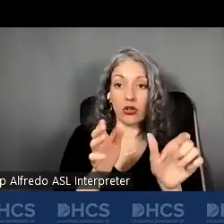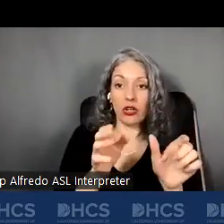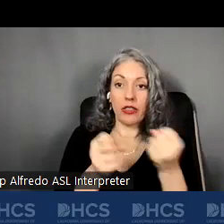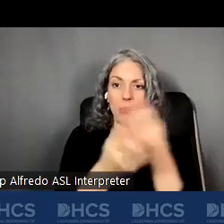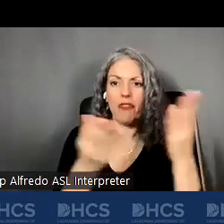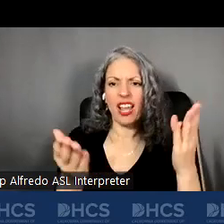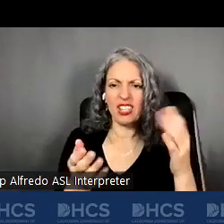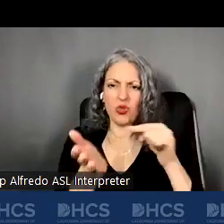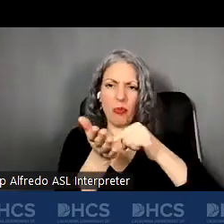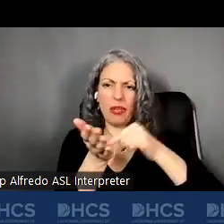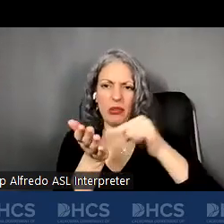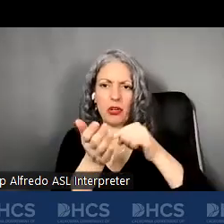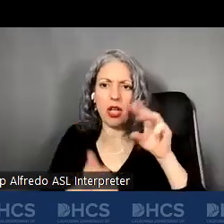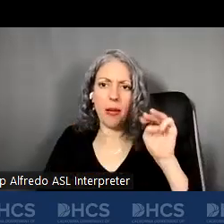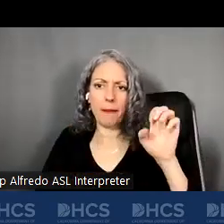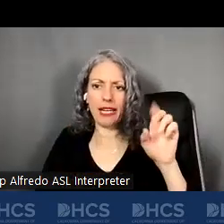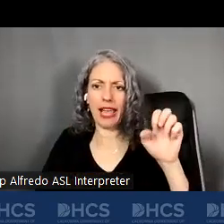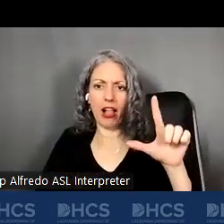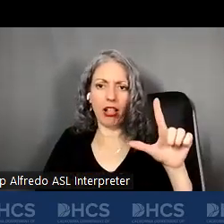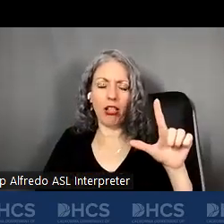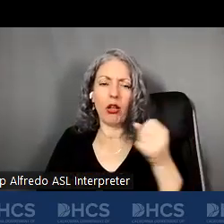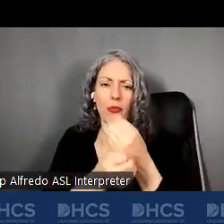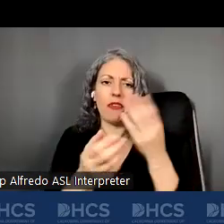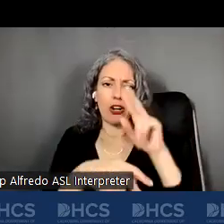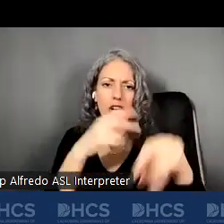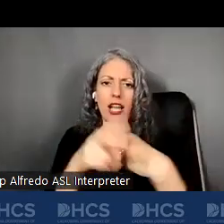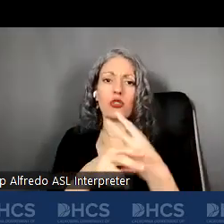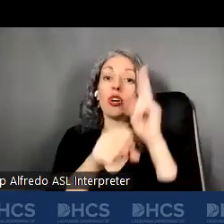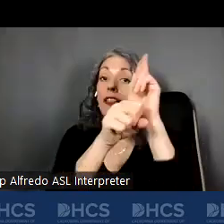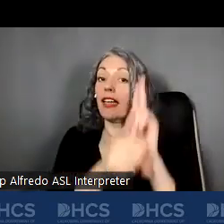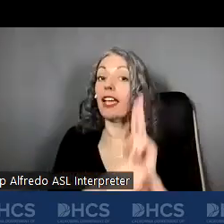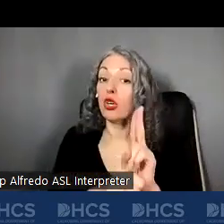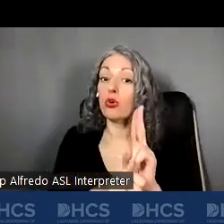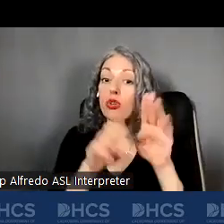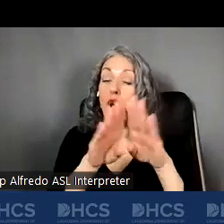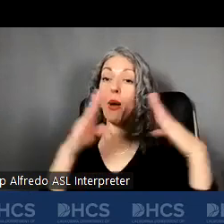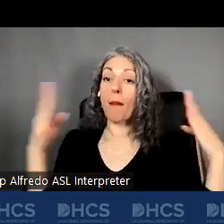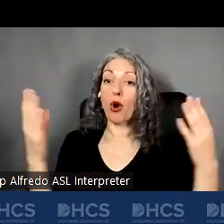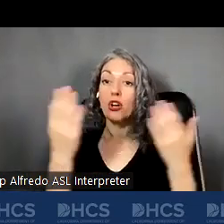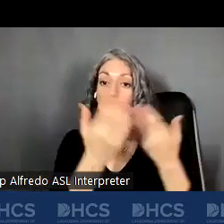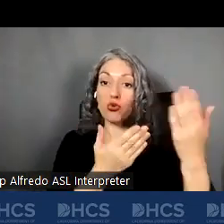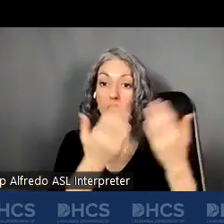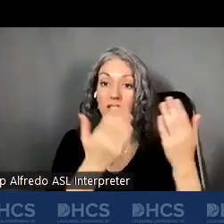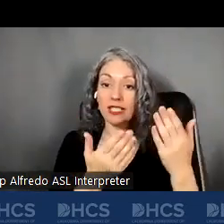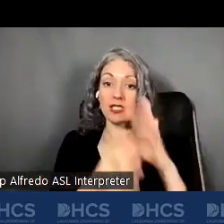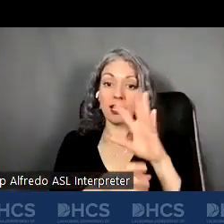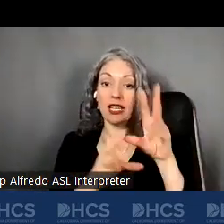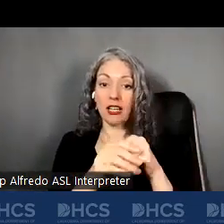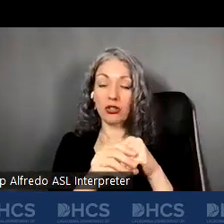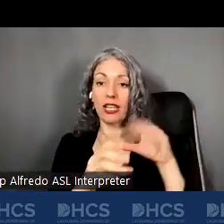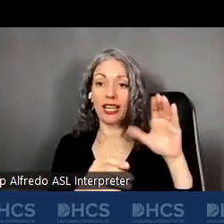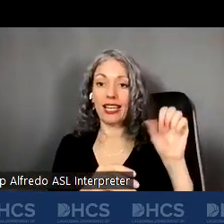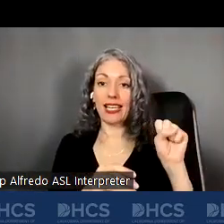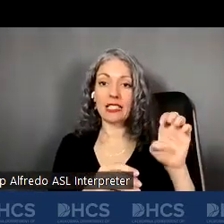billable Medi-Cal provider types, or can they also utilize broader service provider definition, including case managers,